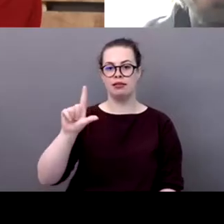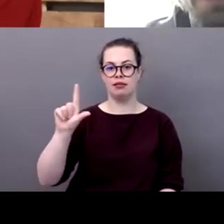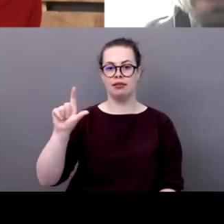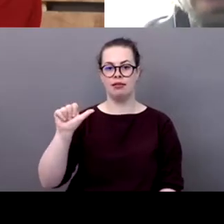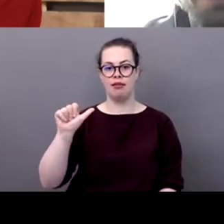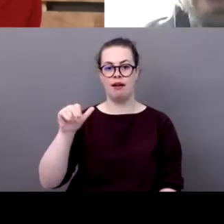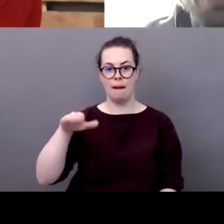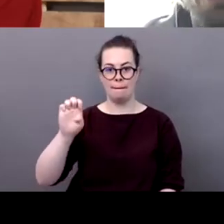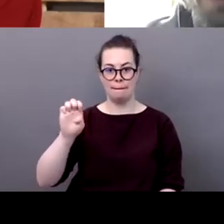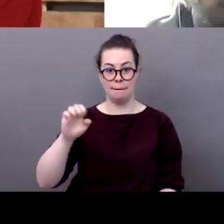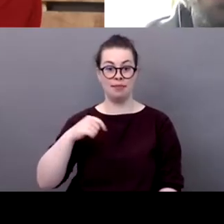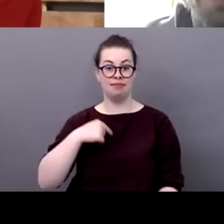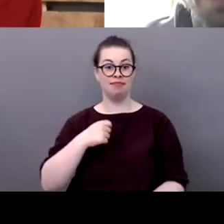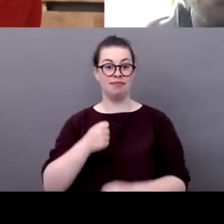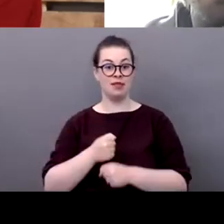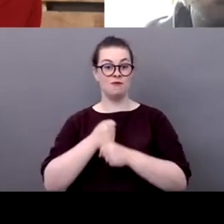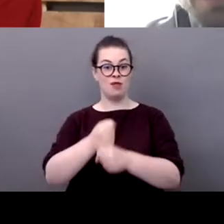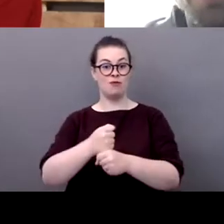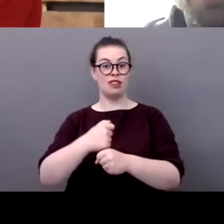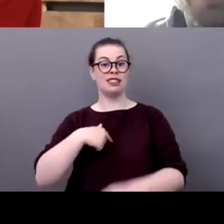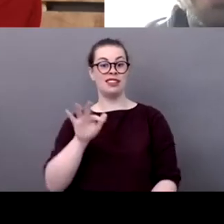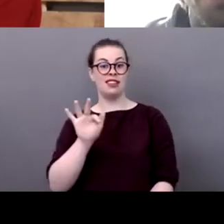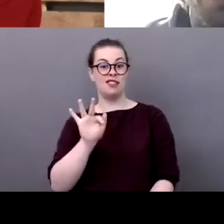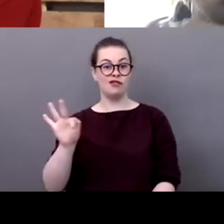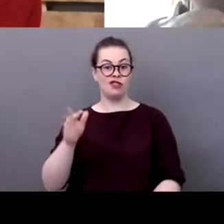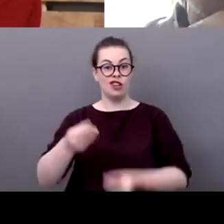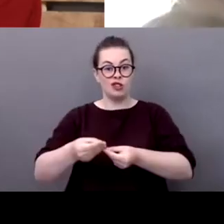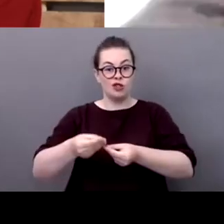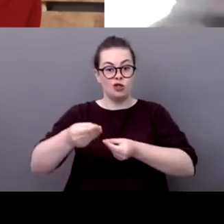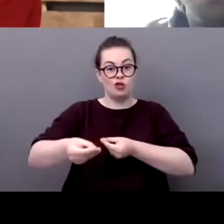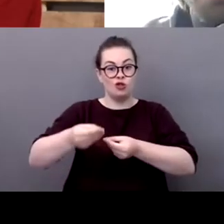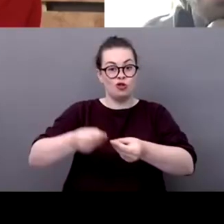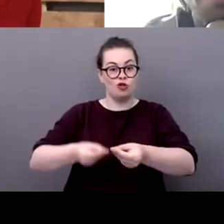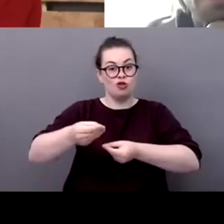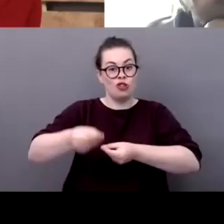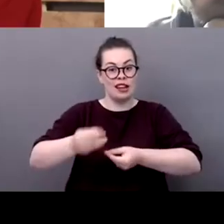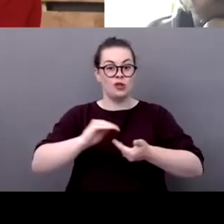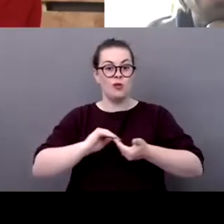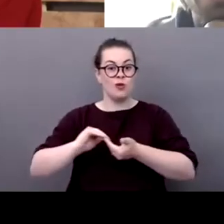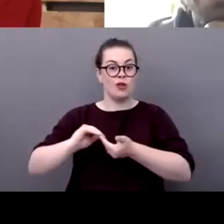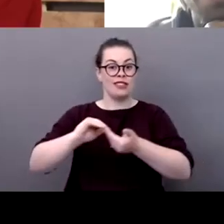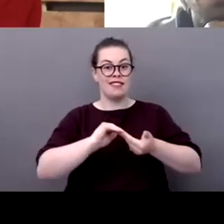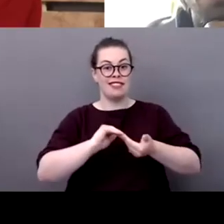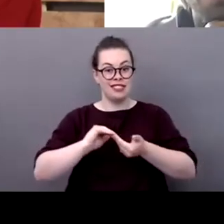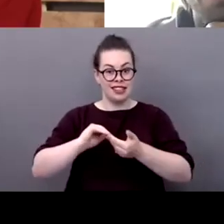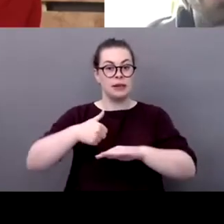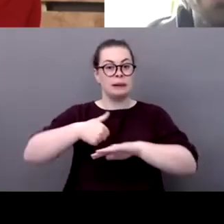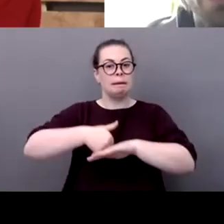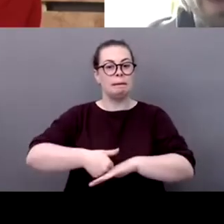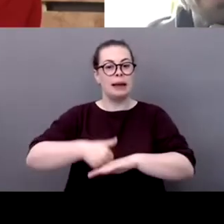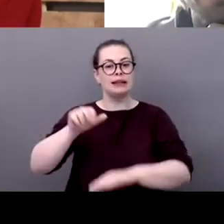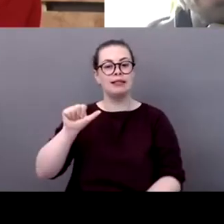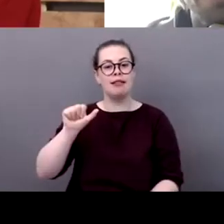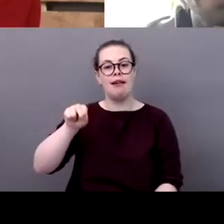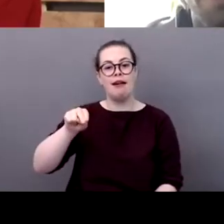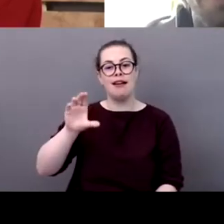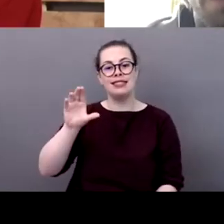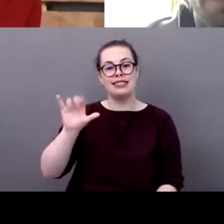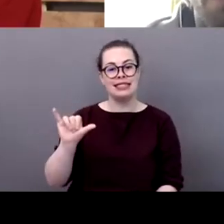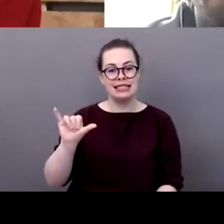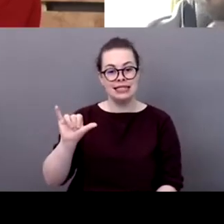Sports Valley, a French trade organization based in Annecy, representing outdoor stakeholders throughout France.